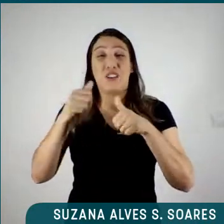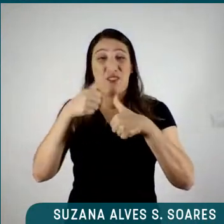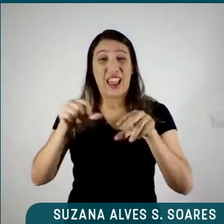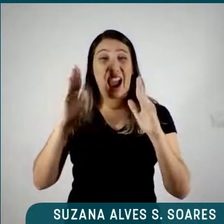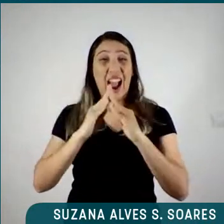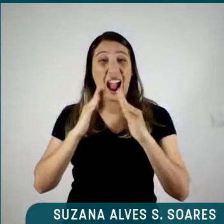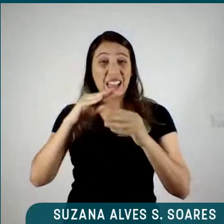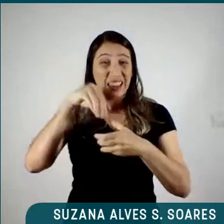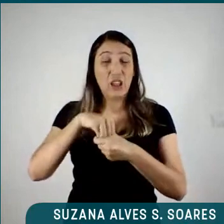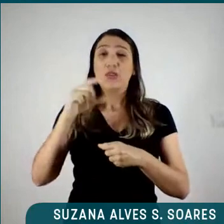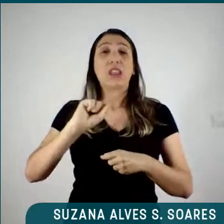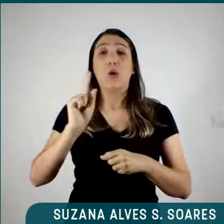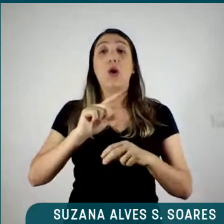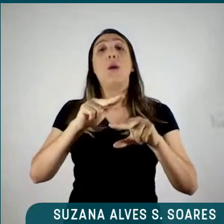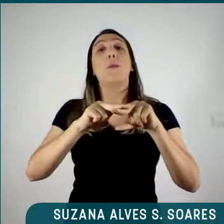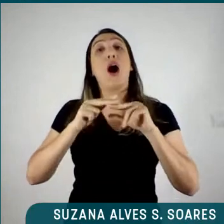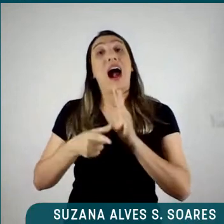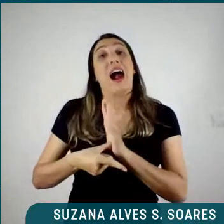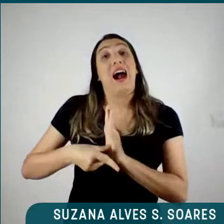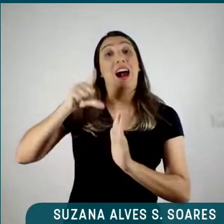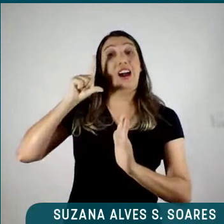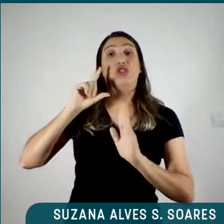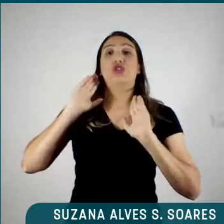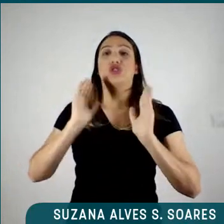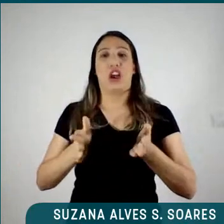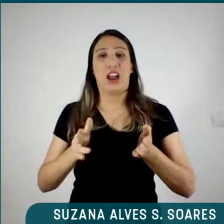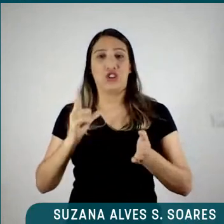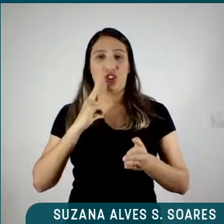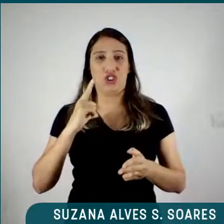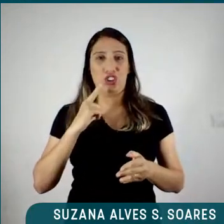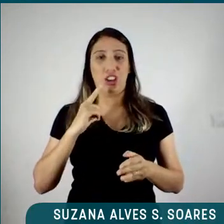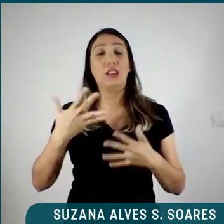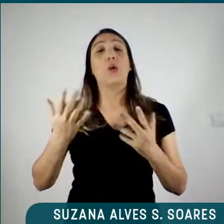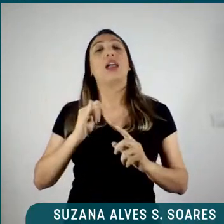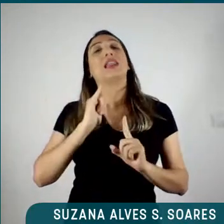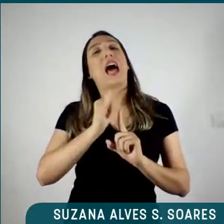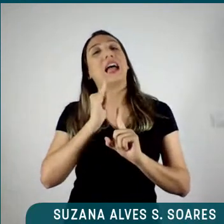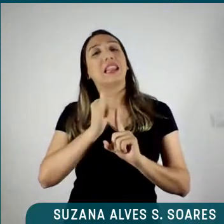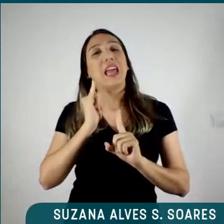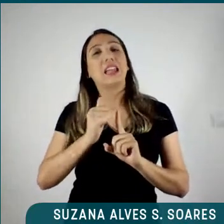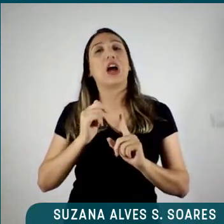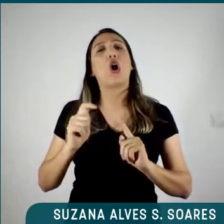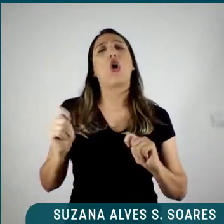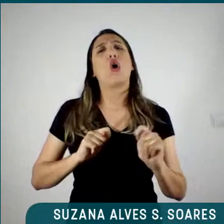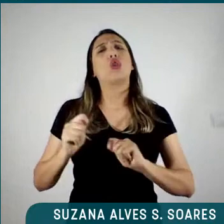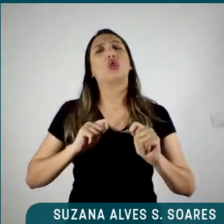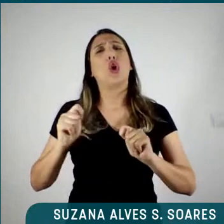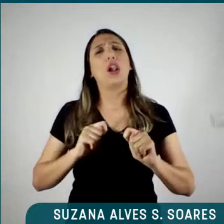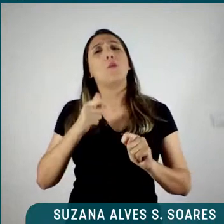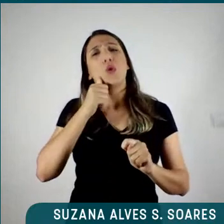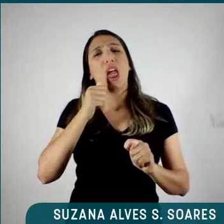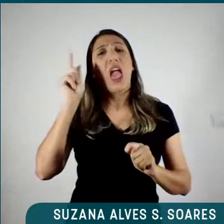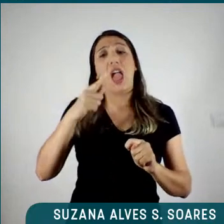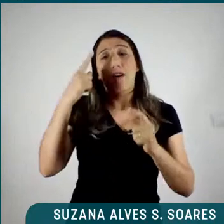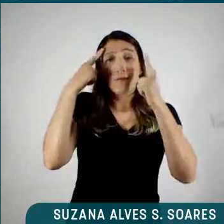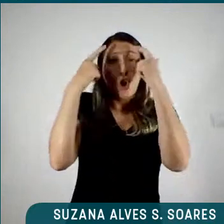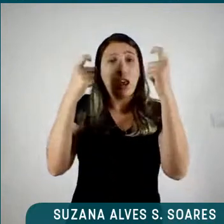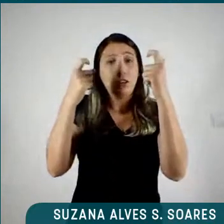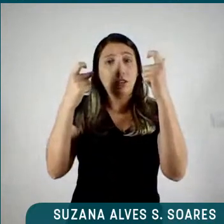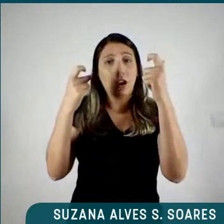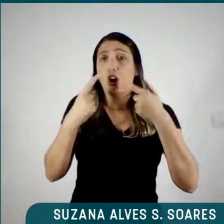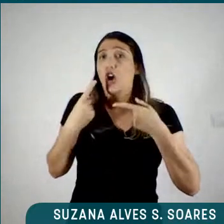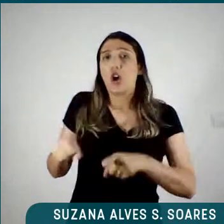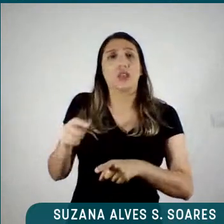of the confinement. It is because of the patriarchal framework comes before